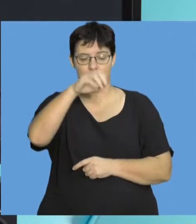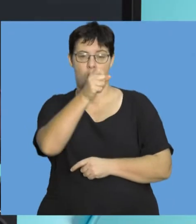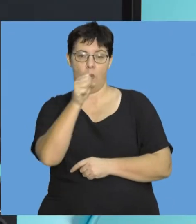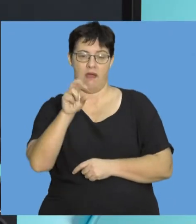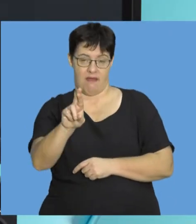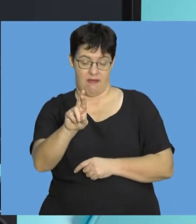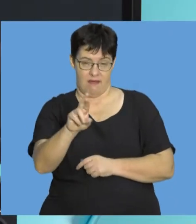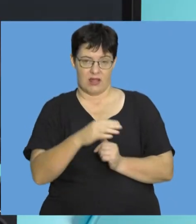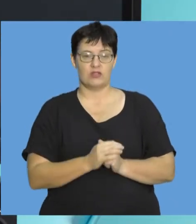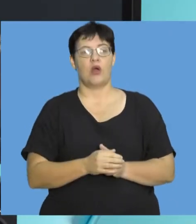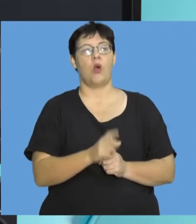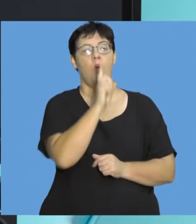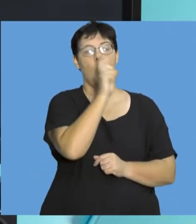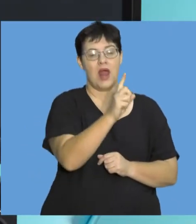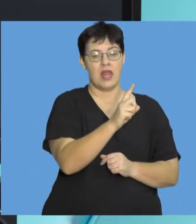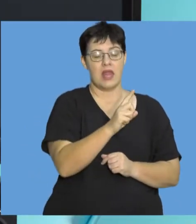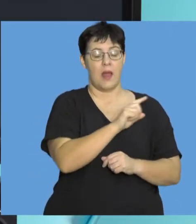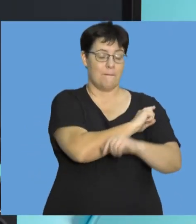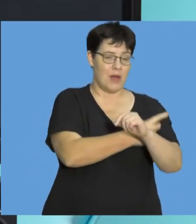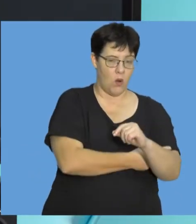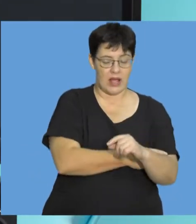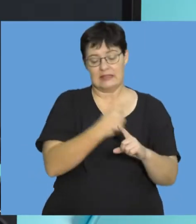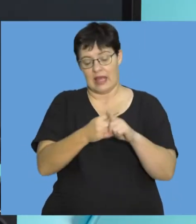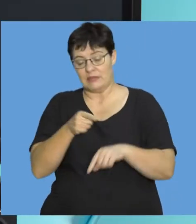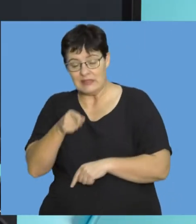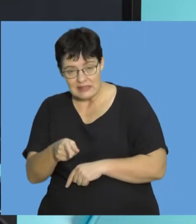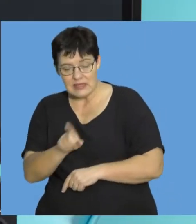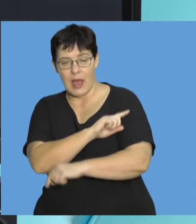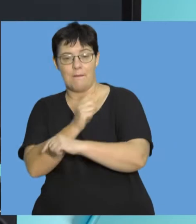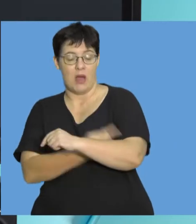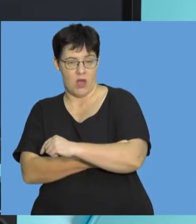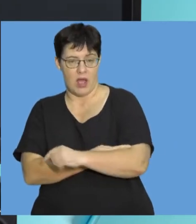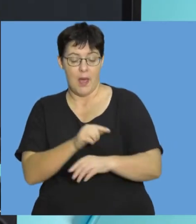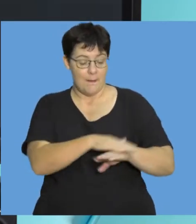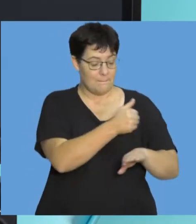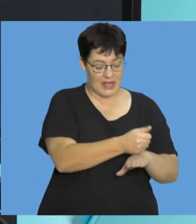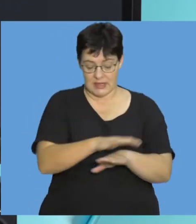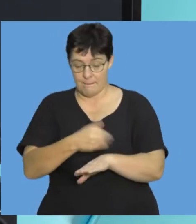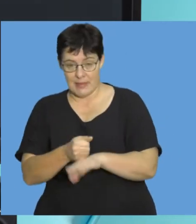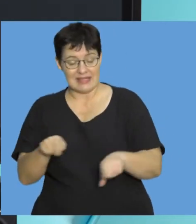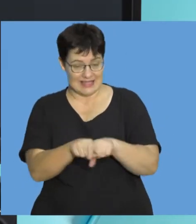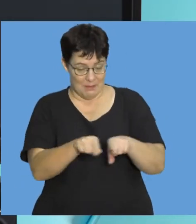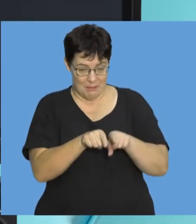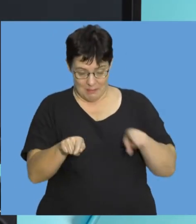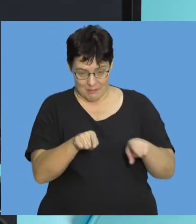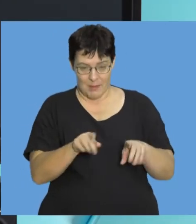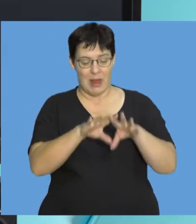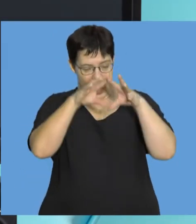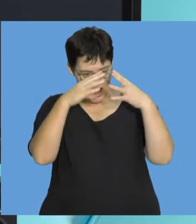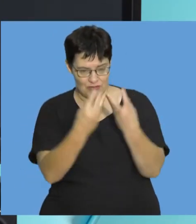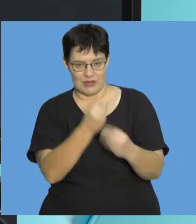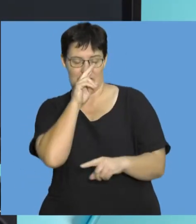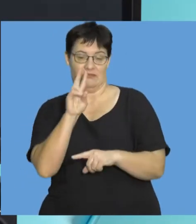say multiply one power with another power and the bases are the same, I'm talking about the whole term, not necessarily just